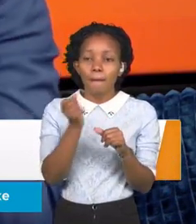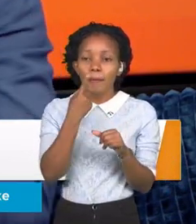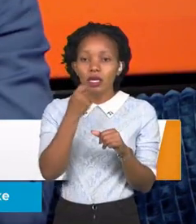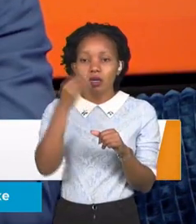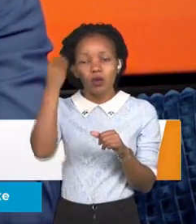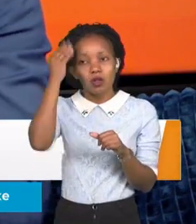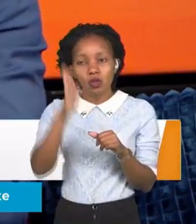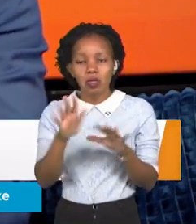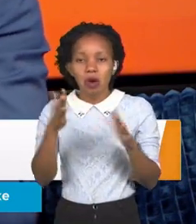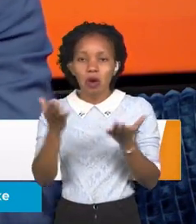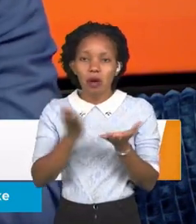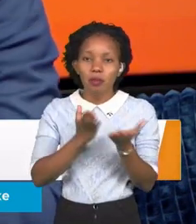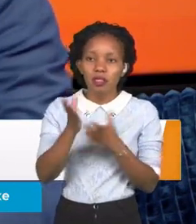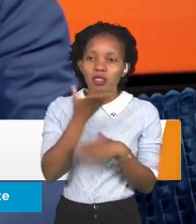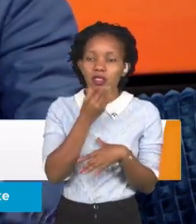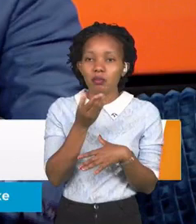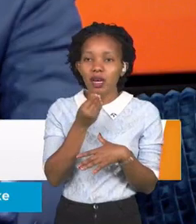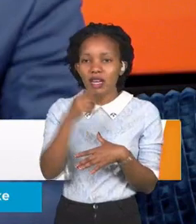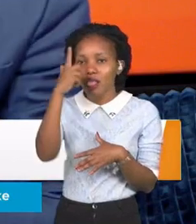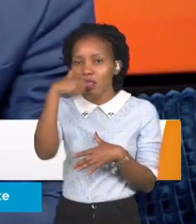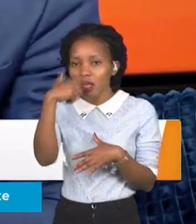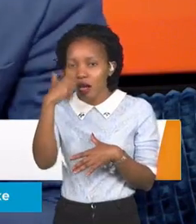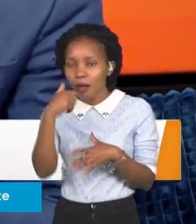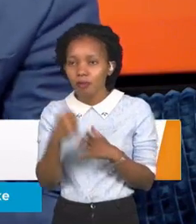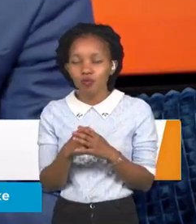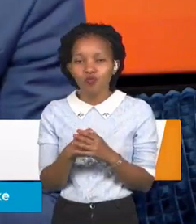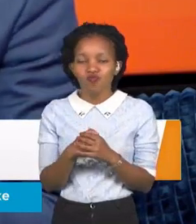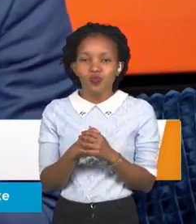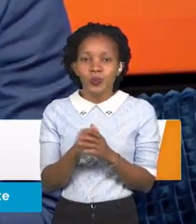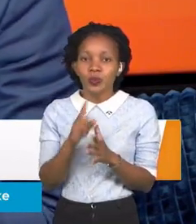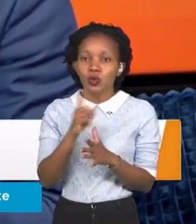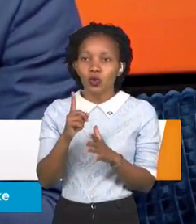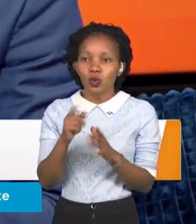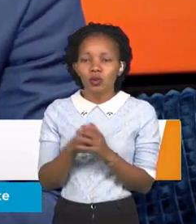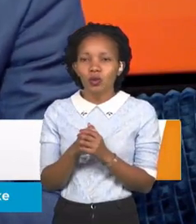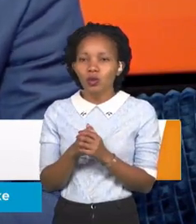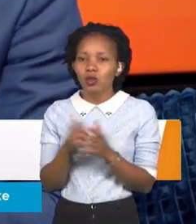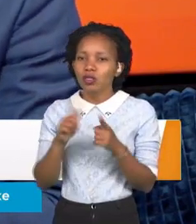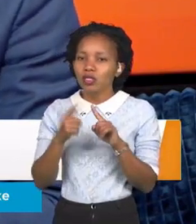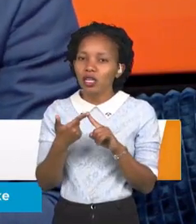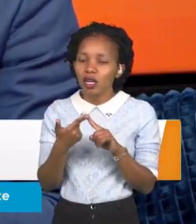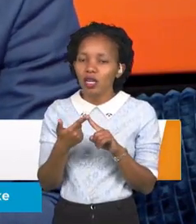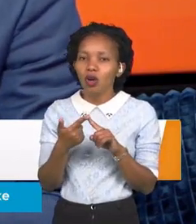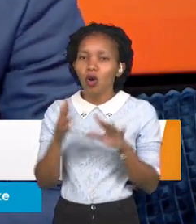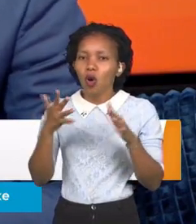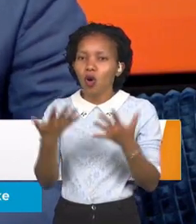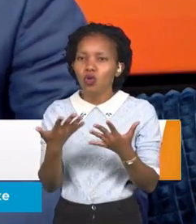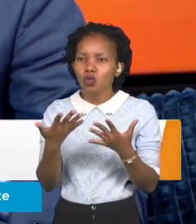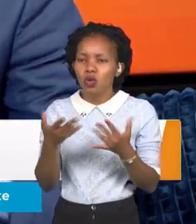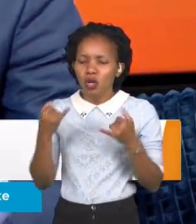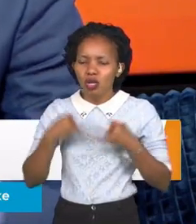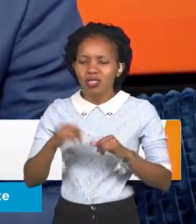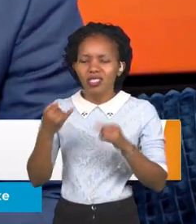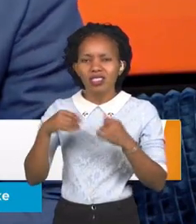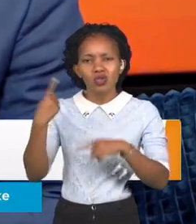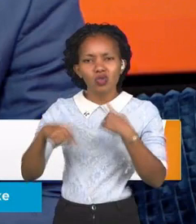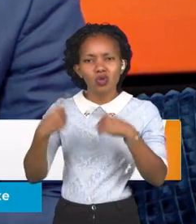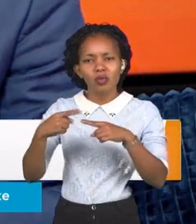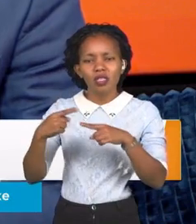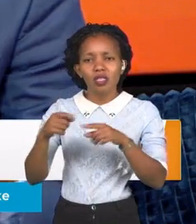maybe a businessman in Thika or something like that, the class, and also just trying to compete in the society.